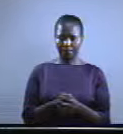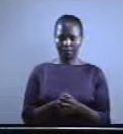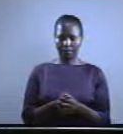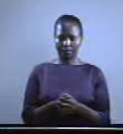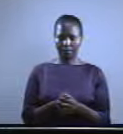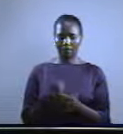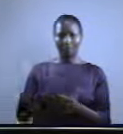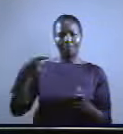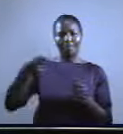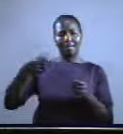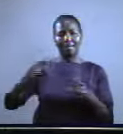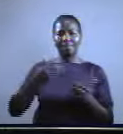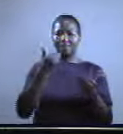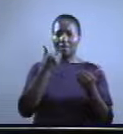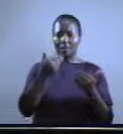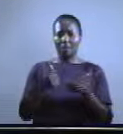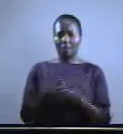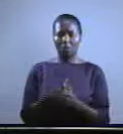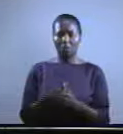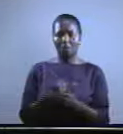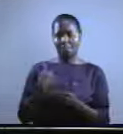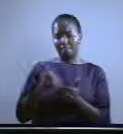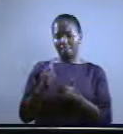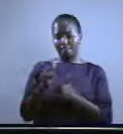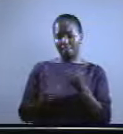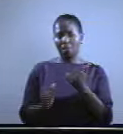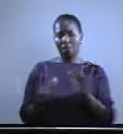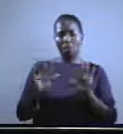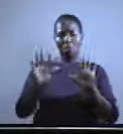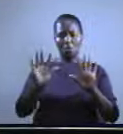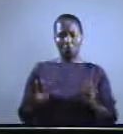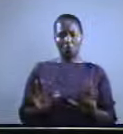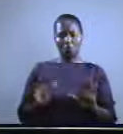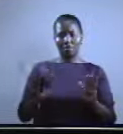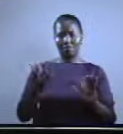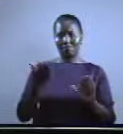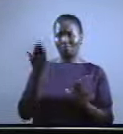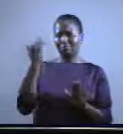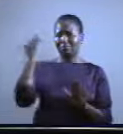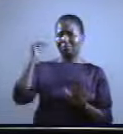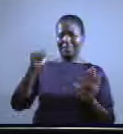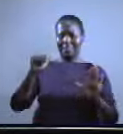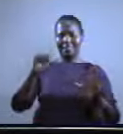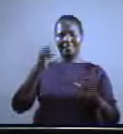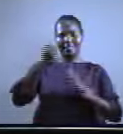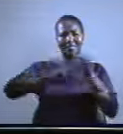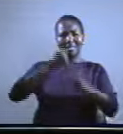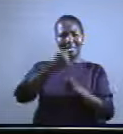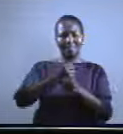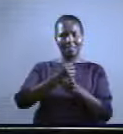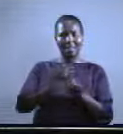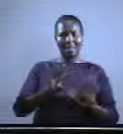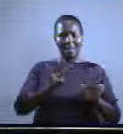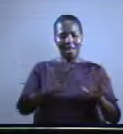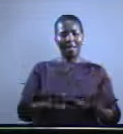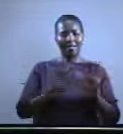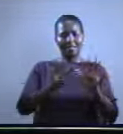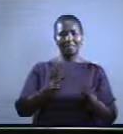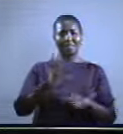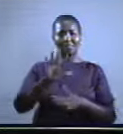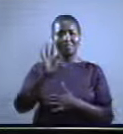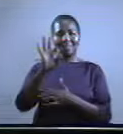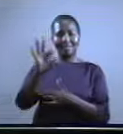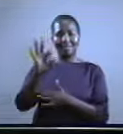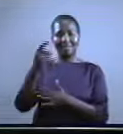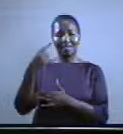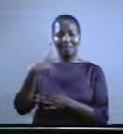Thank you, Speaker. This month, October, 60 years ago, the 1953 Bantu Education Act